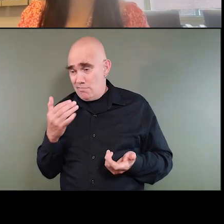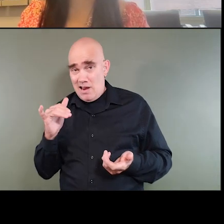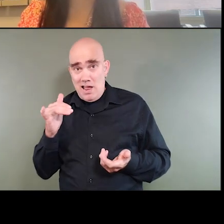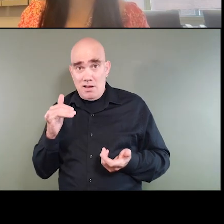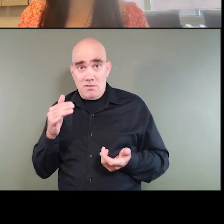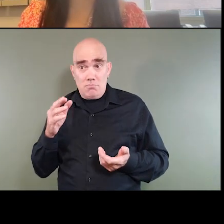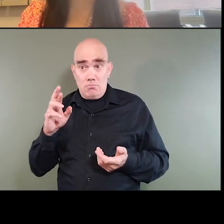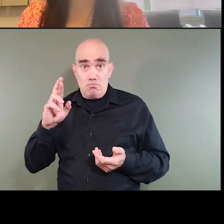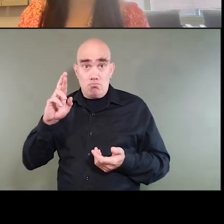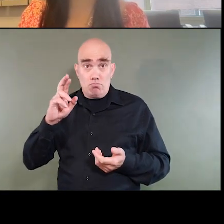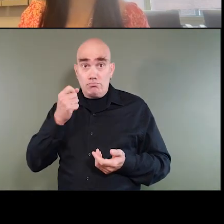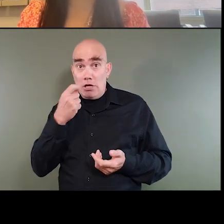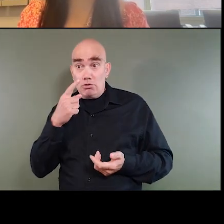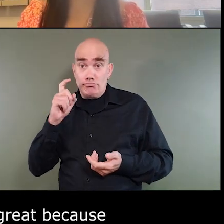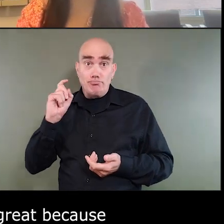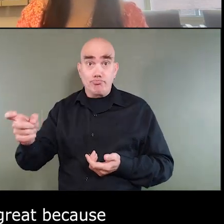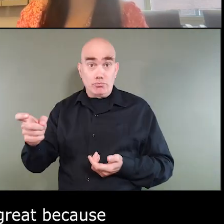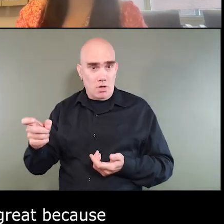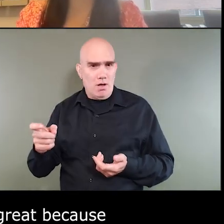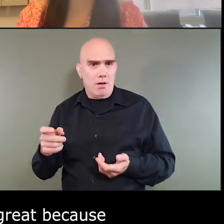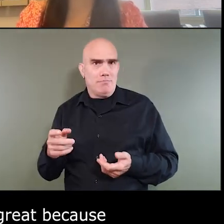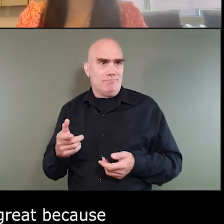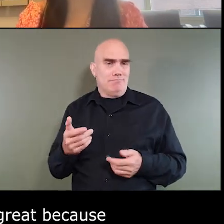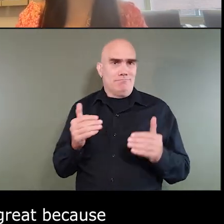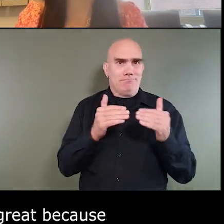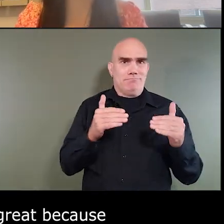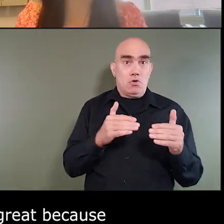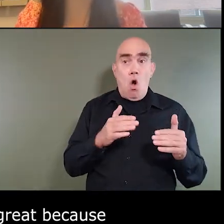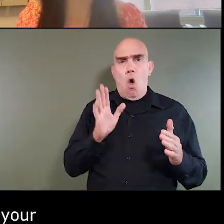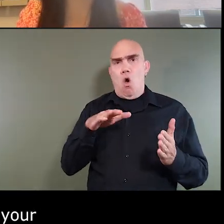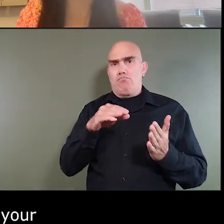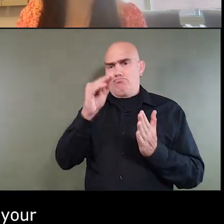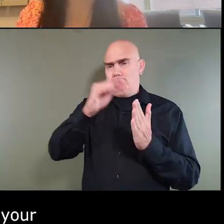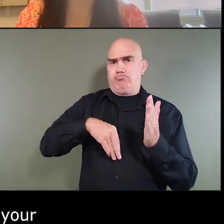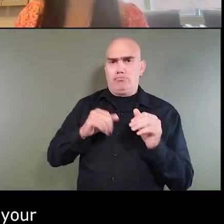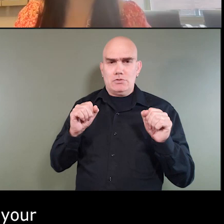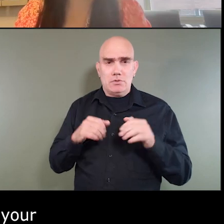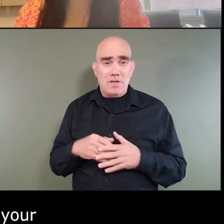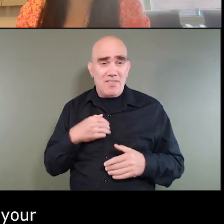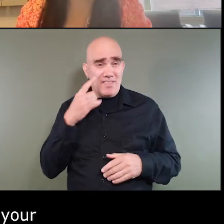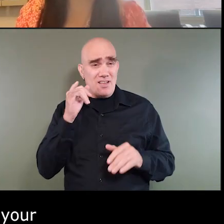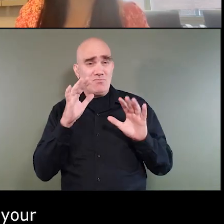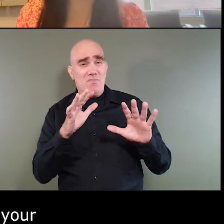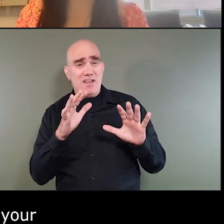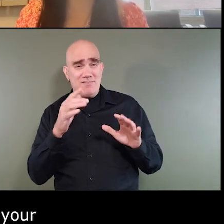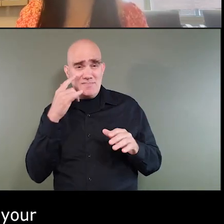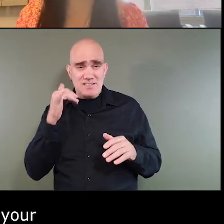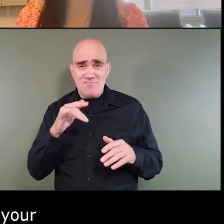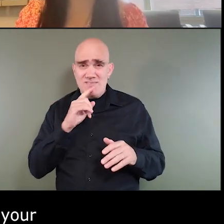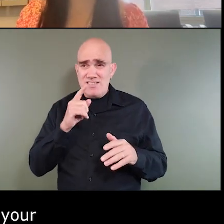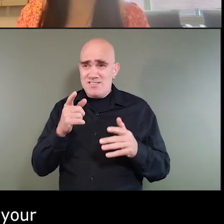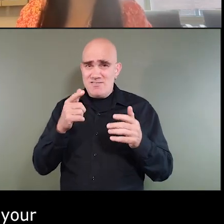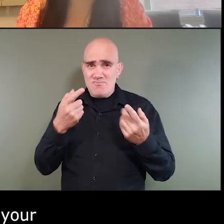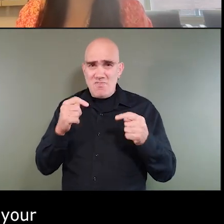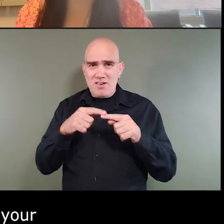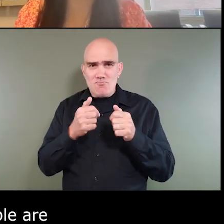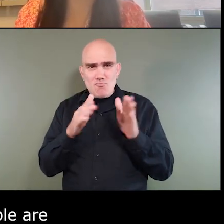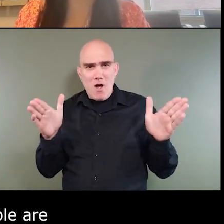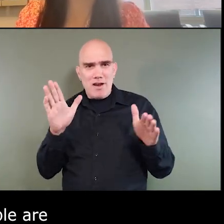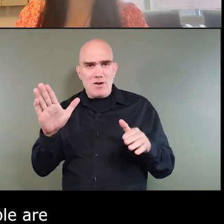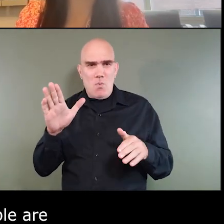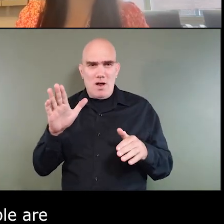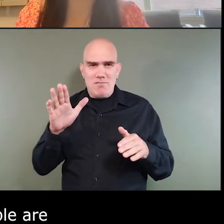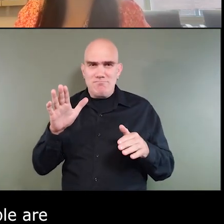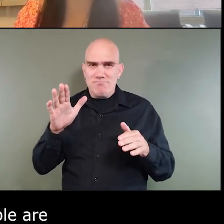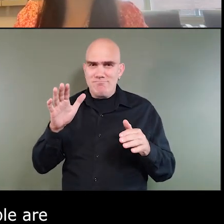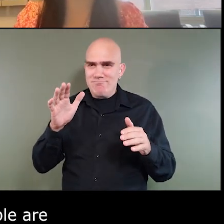pills from the pharmacy. That's really great, because then it's a natural way to kind of broaden your horizons and also show